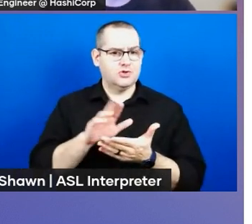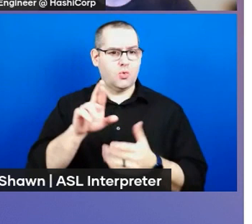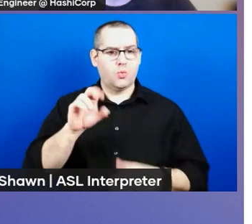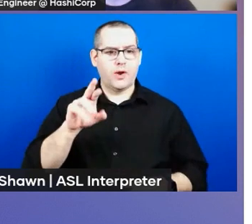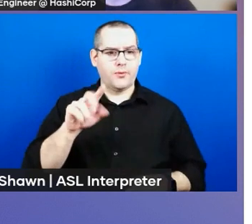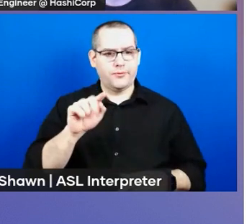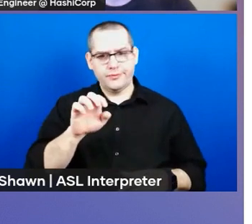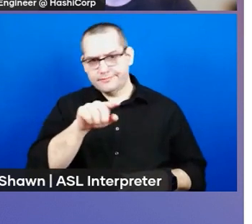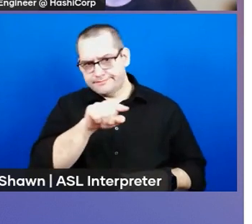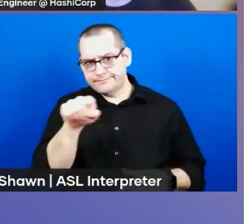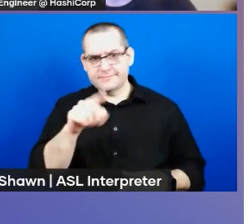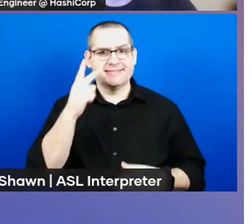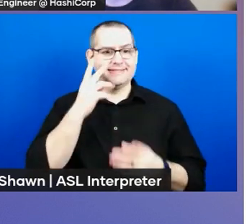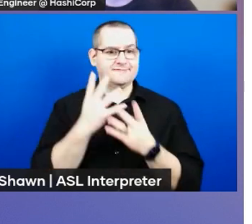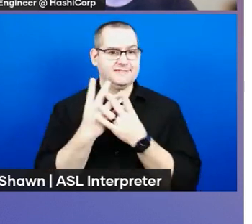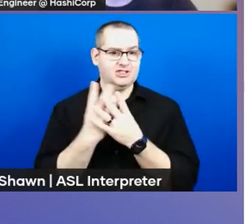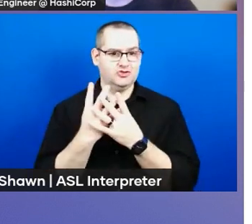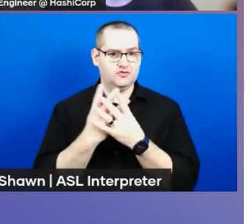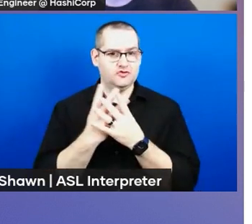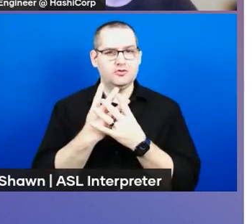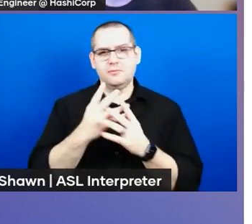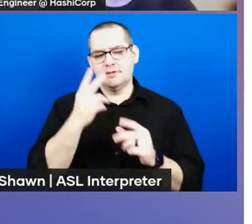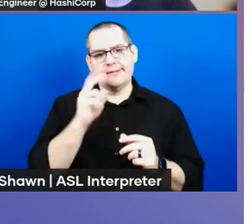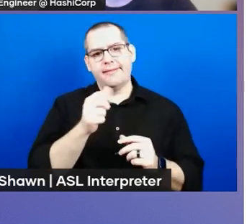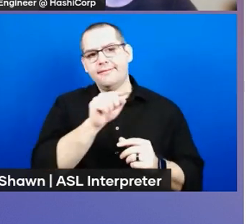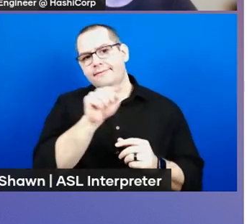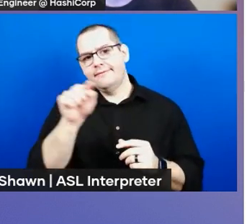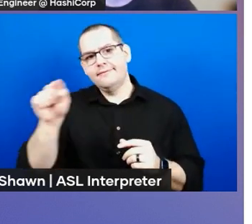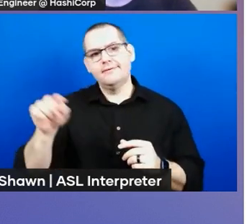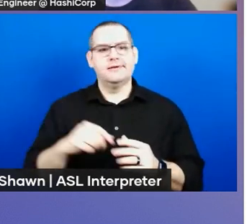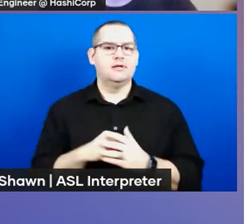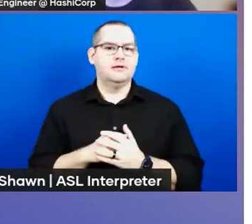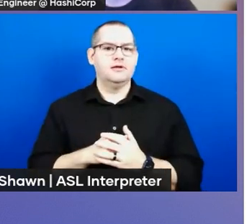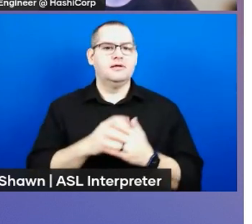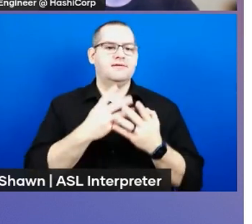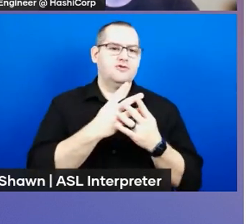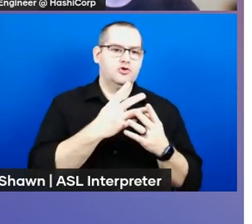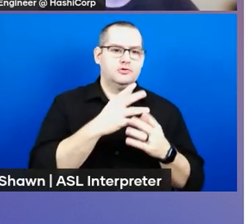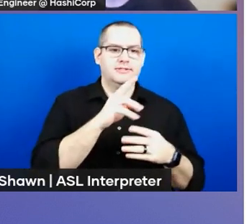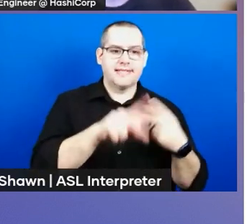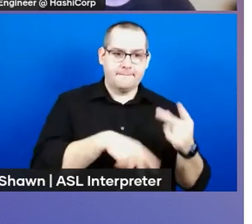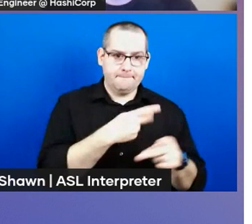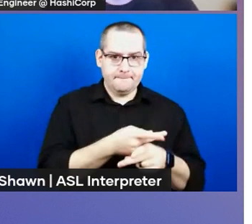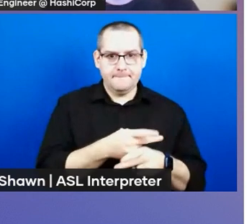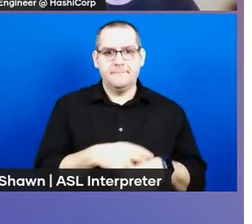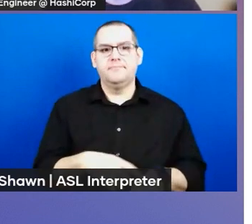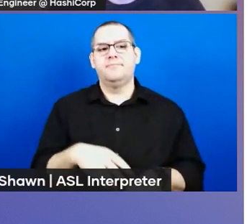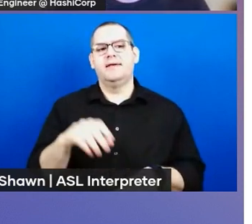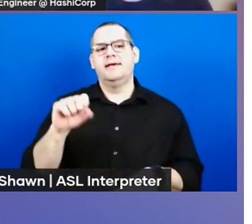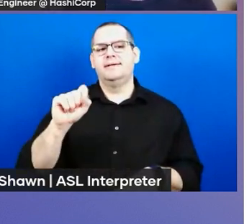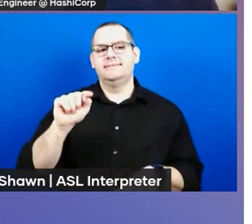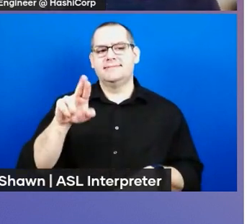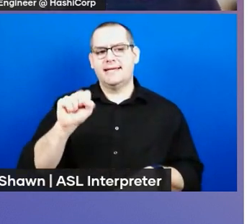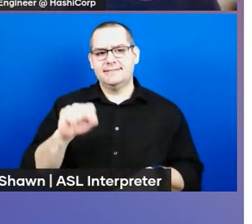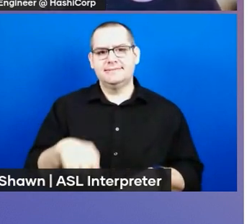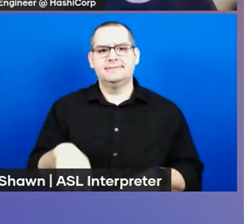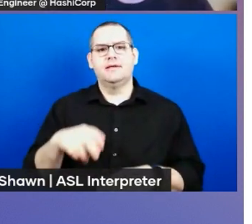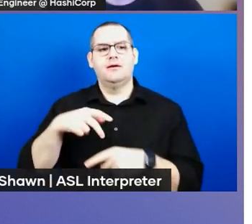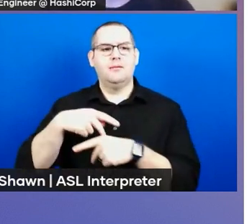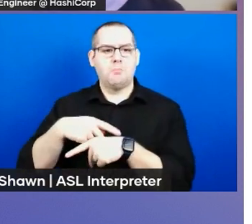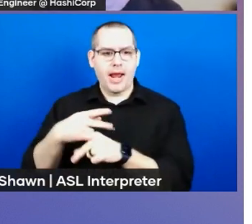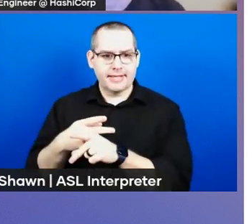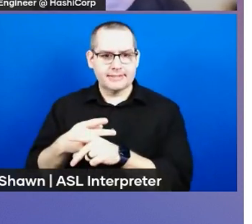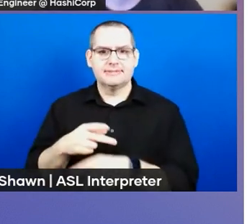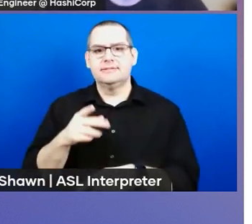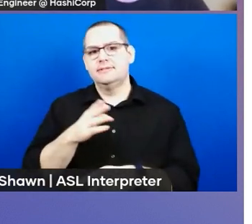you can see we have these filters here, which we have in the other ones as well, where you can, filter by type, status, by product,